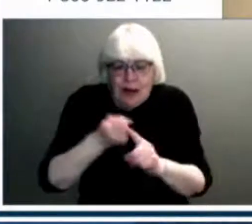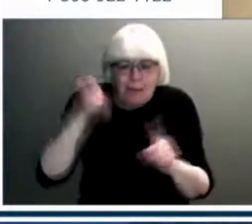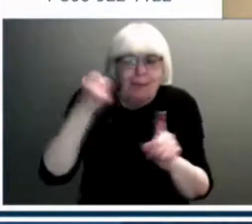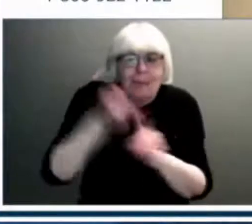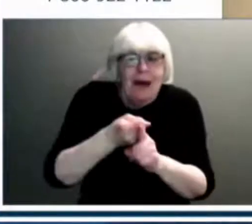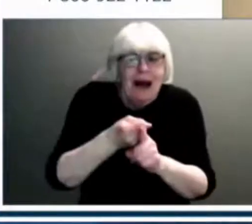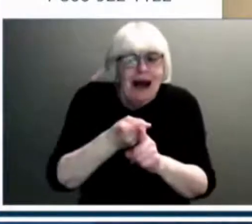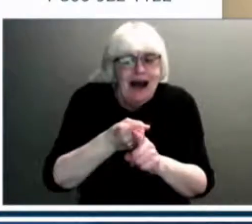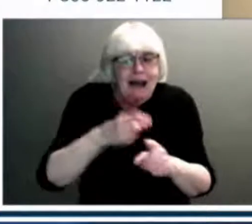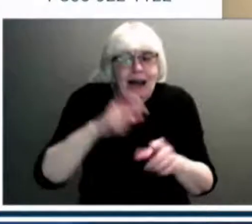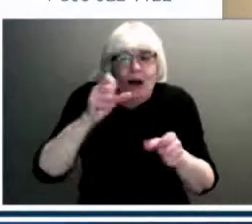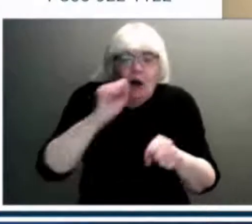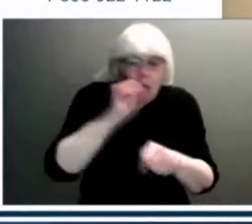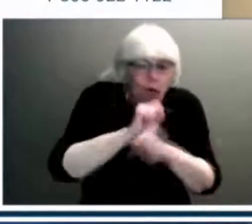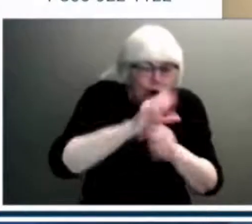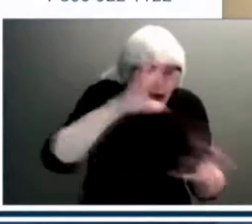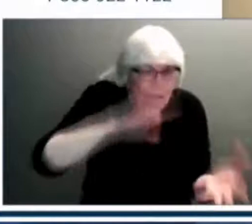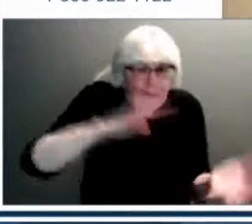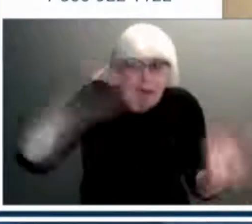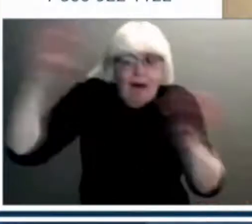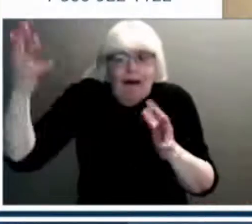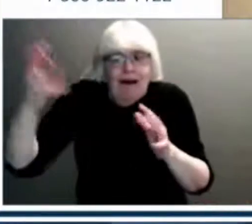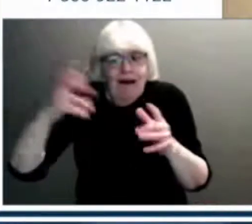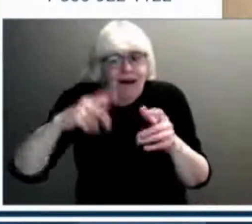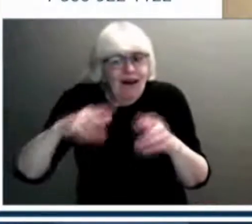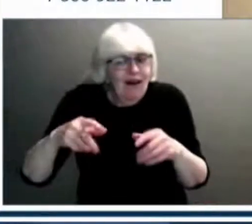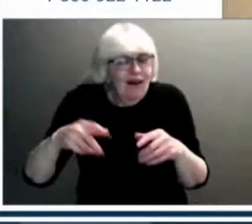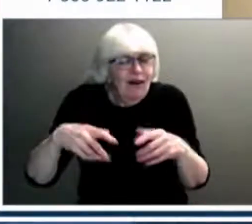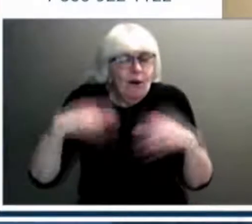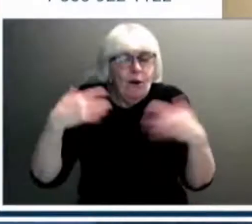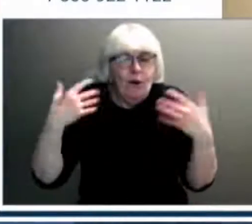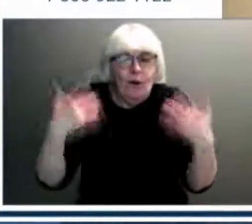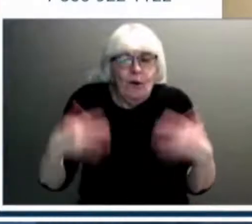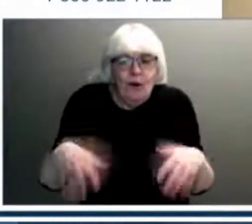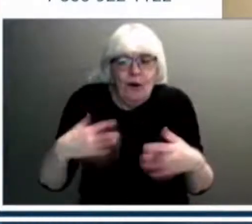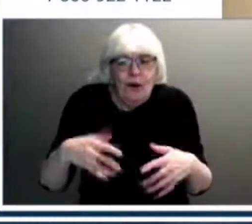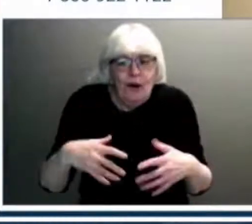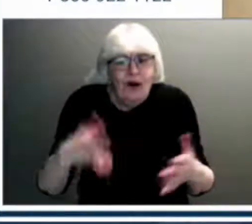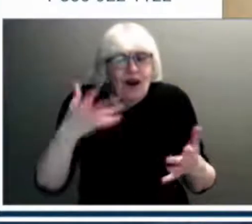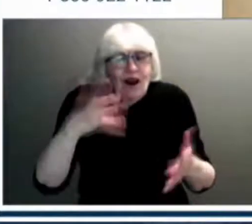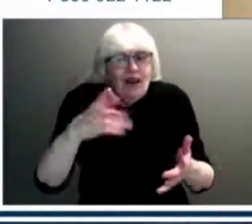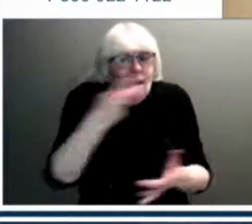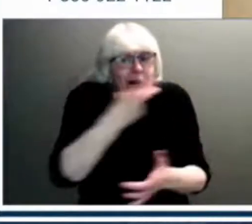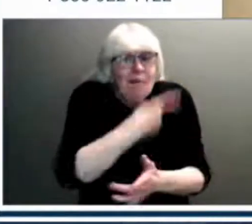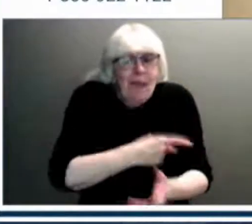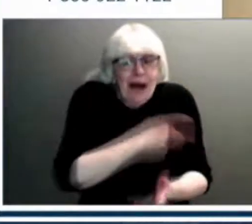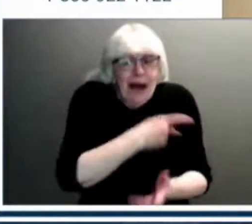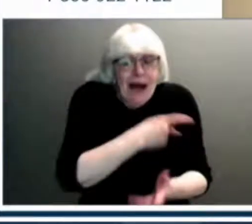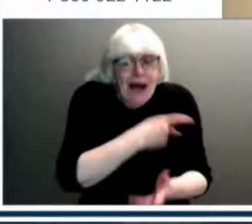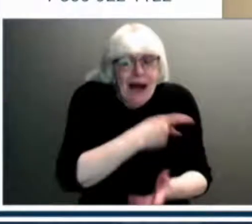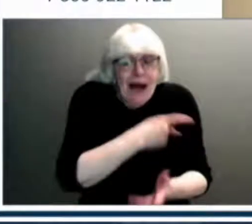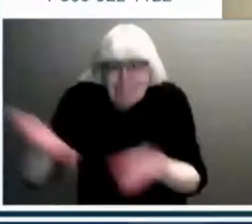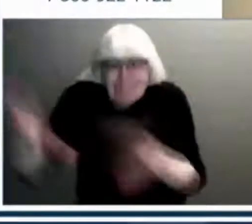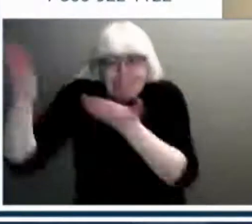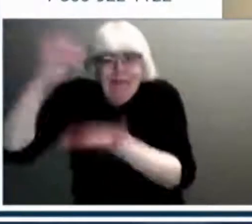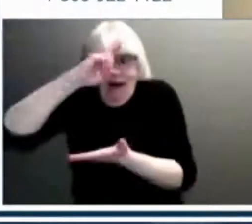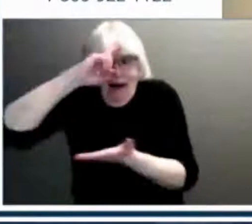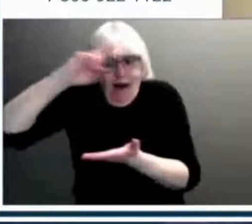the capacity of patients within our hospitals right now. So we have some challenging days